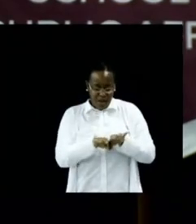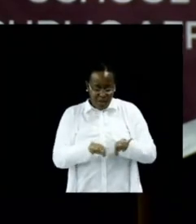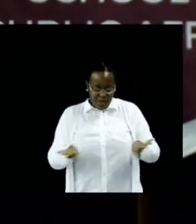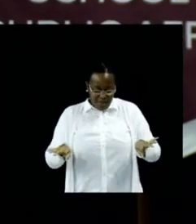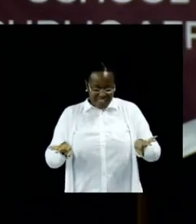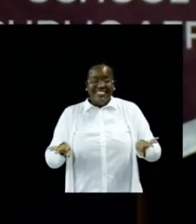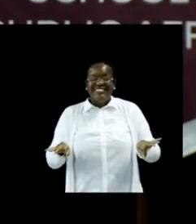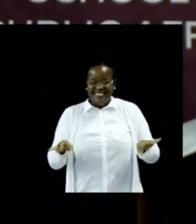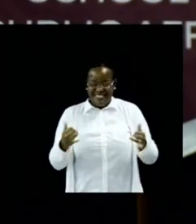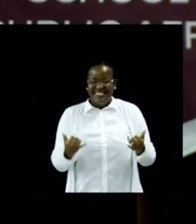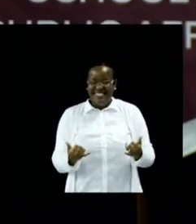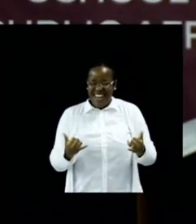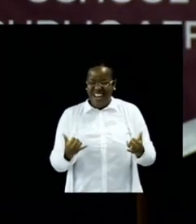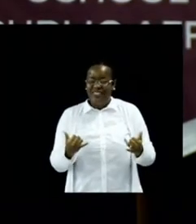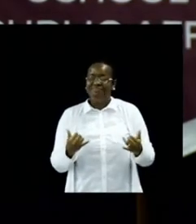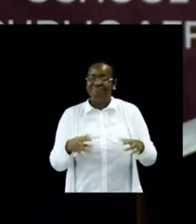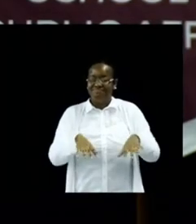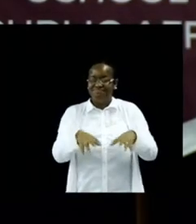hands today.